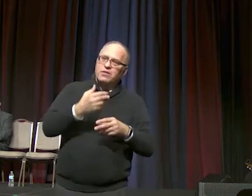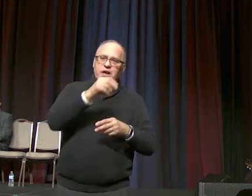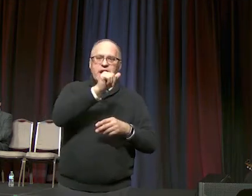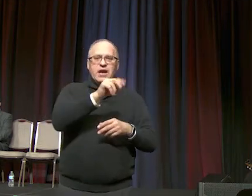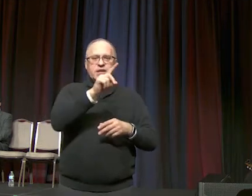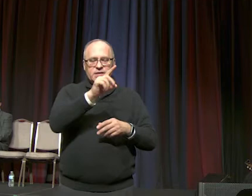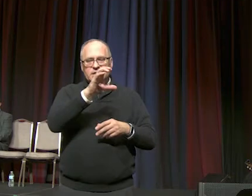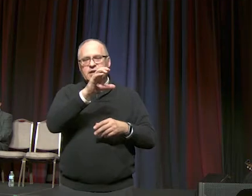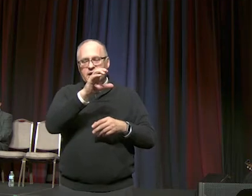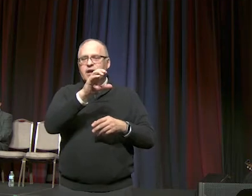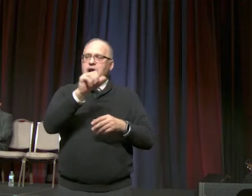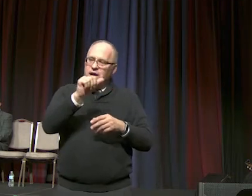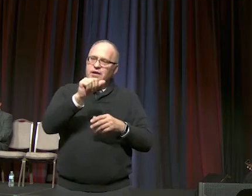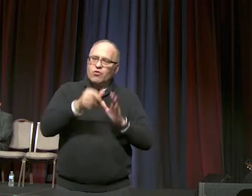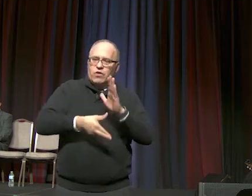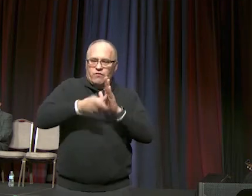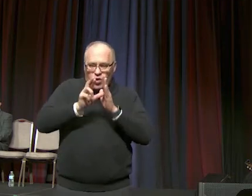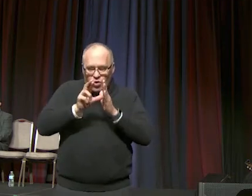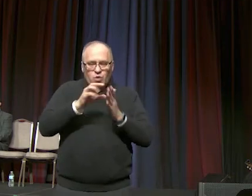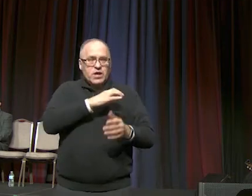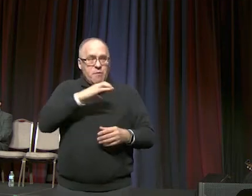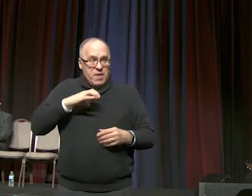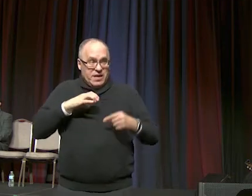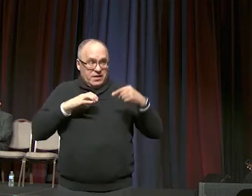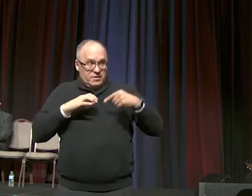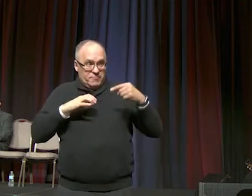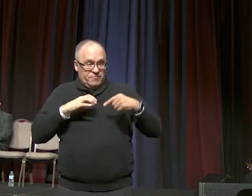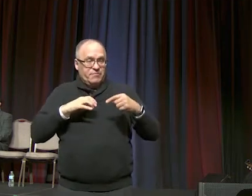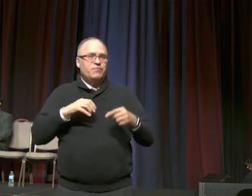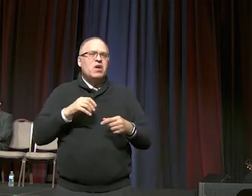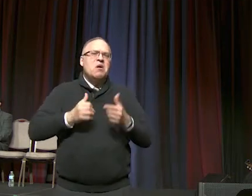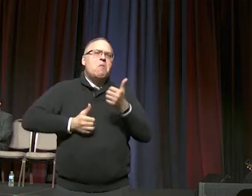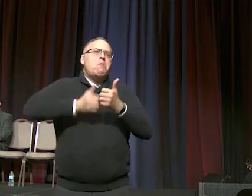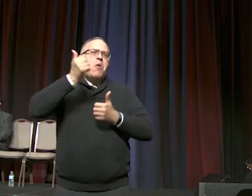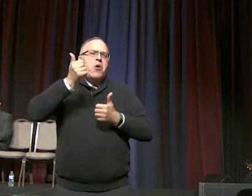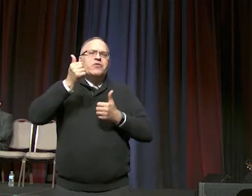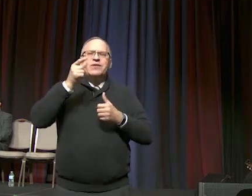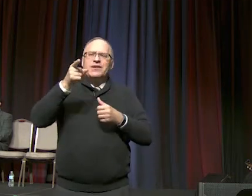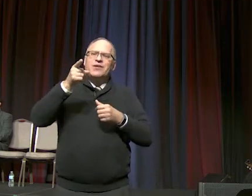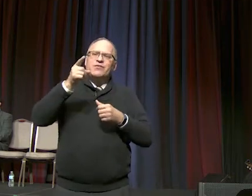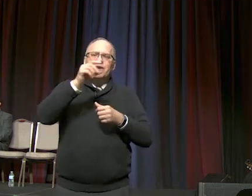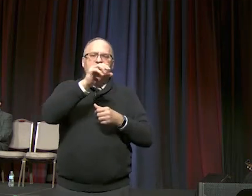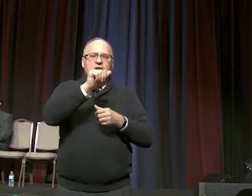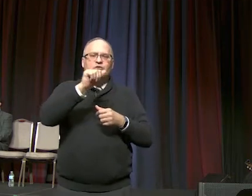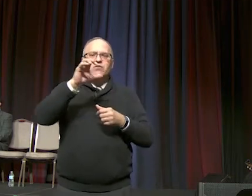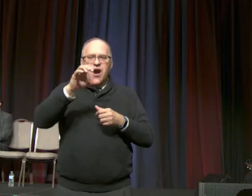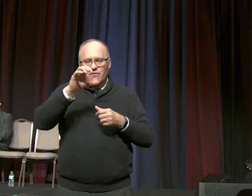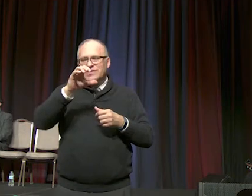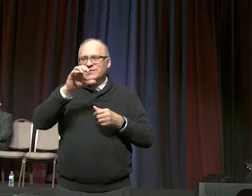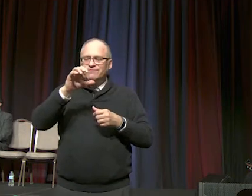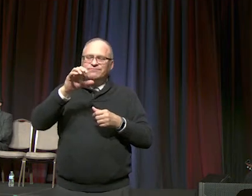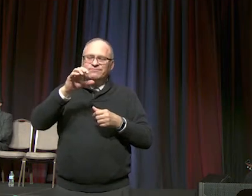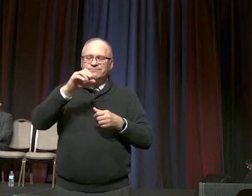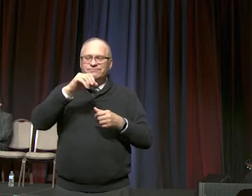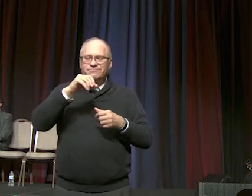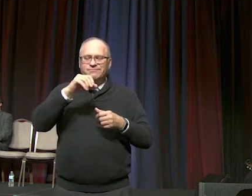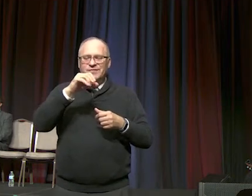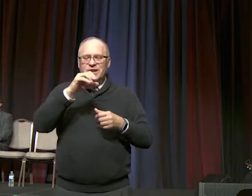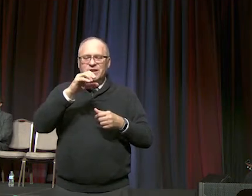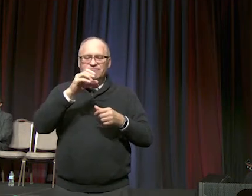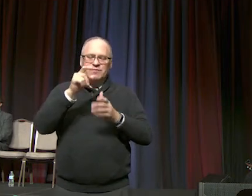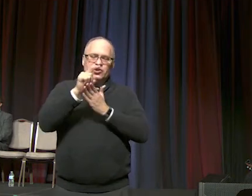Committee, and that committee is a team of mostly conference chancellors who will look at those